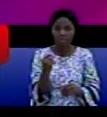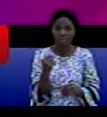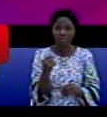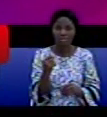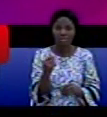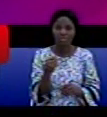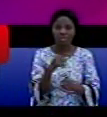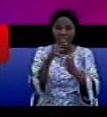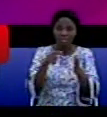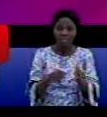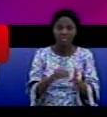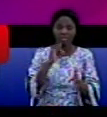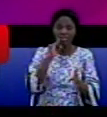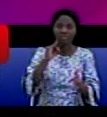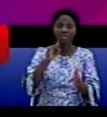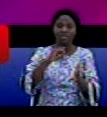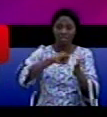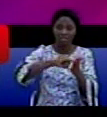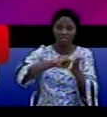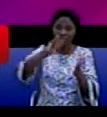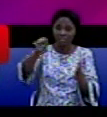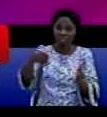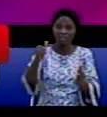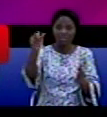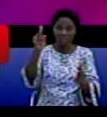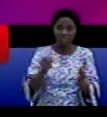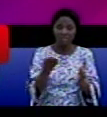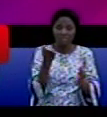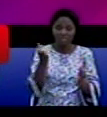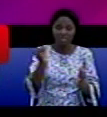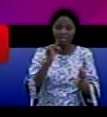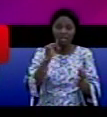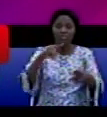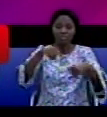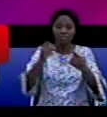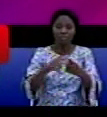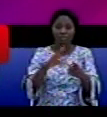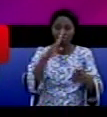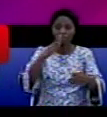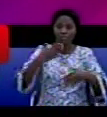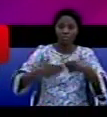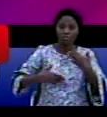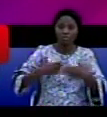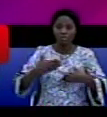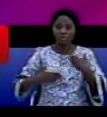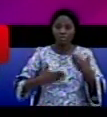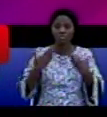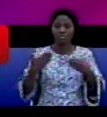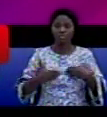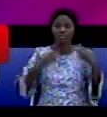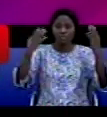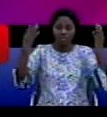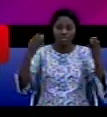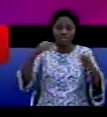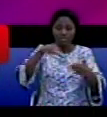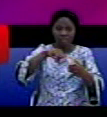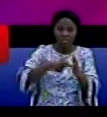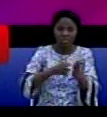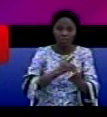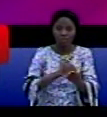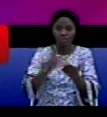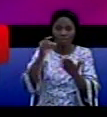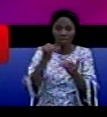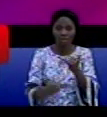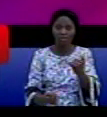this is January. There's going to be jubilation this weekend. And the glory of God will be